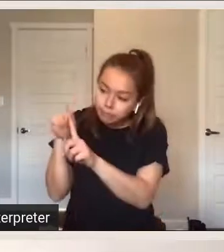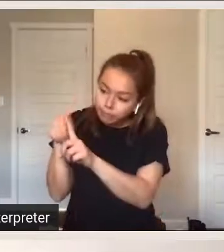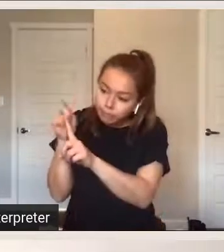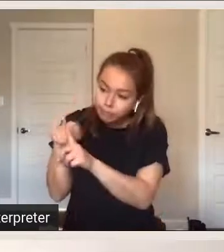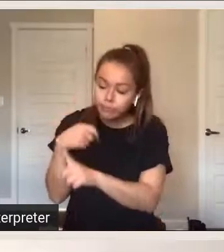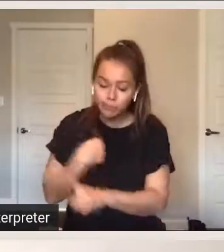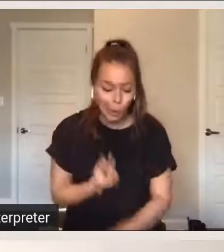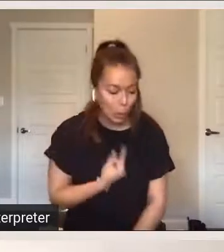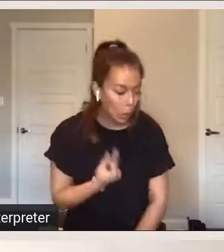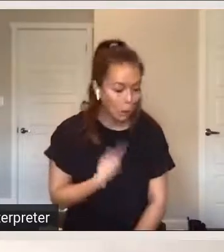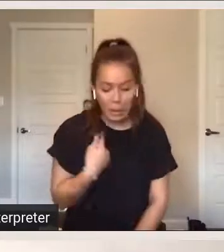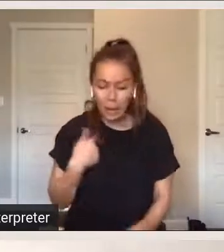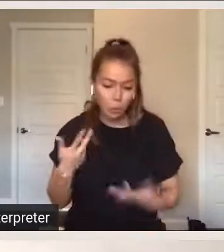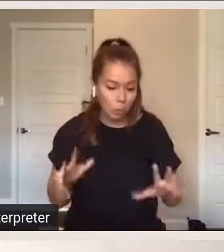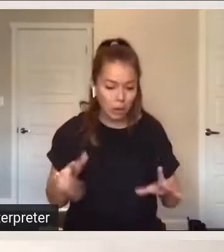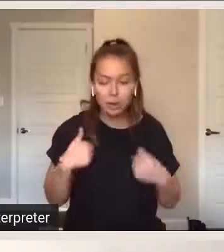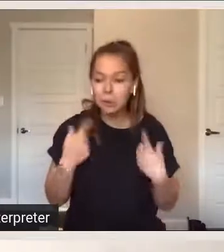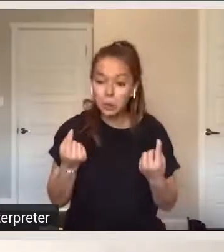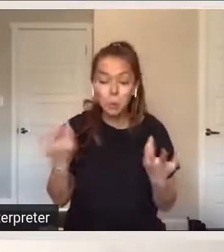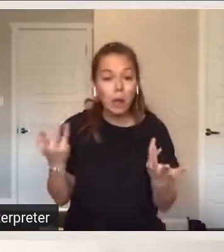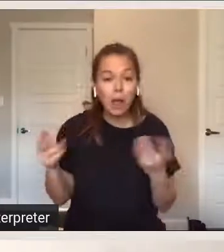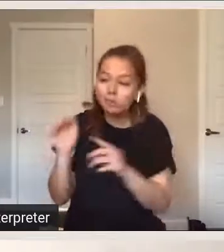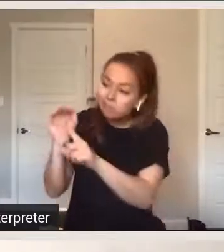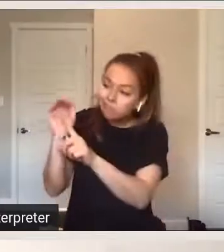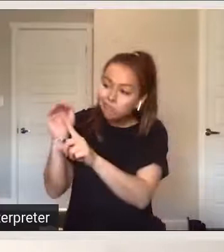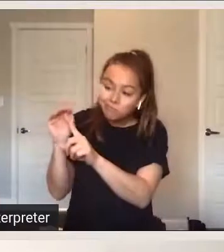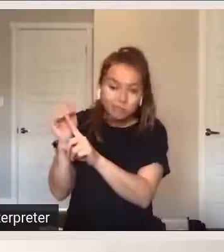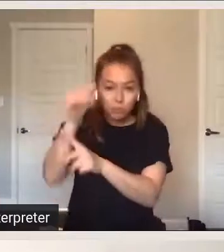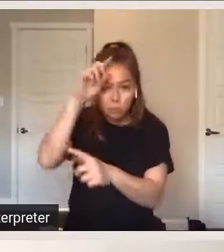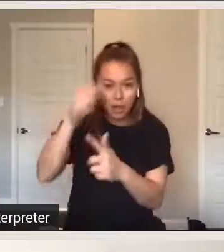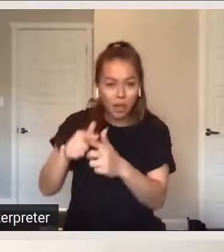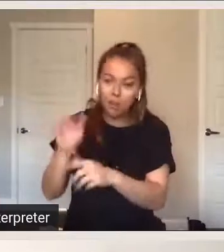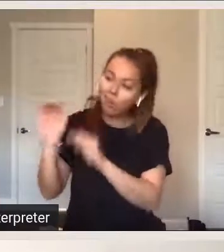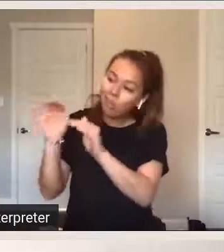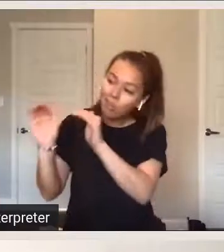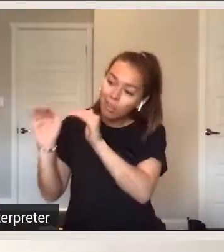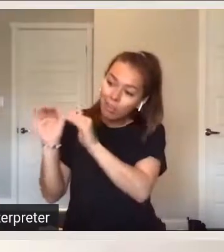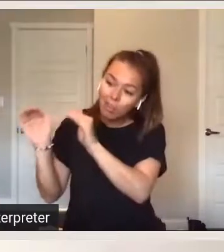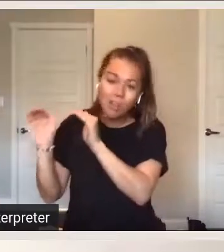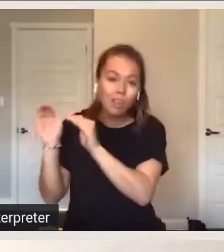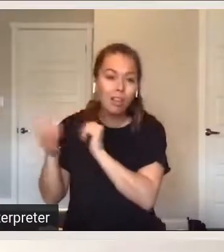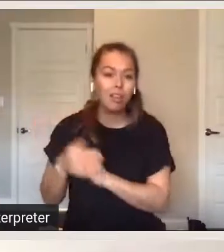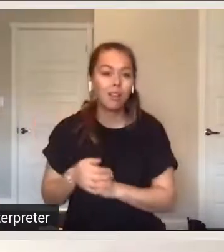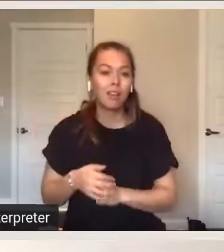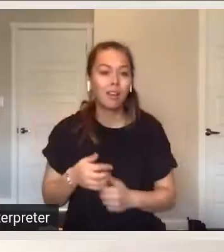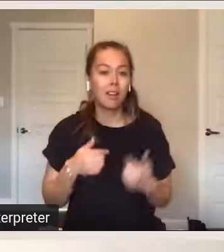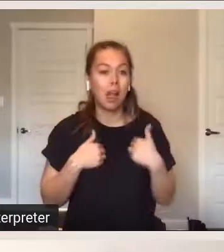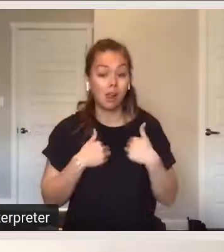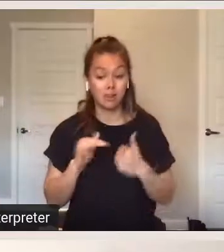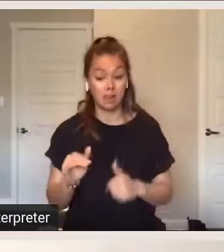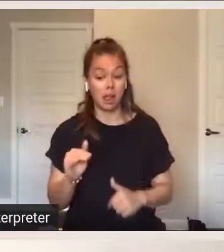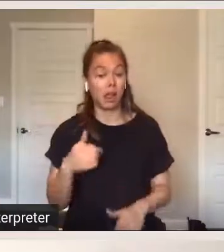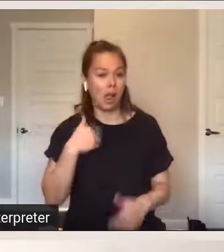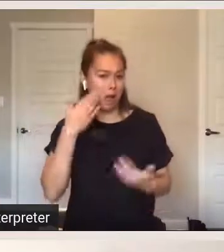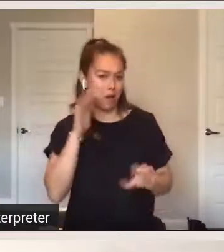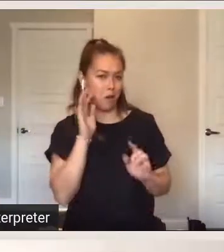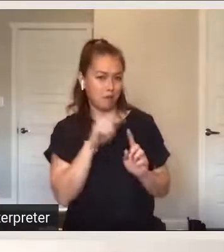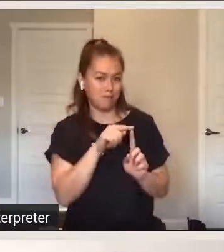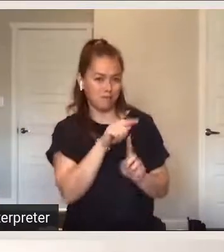by yourself? You're going to just, I don't know. I don't know about you, but I had a lot of fun just running away from people when I was little, you